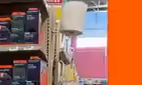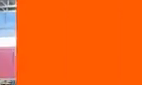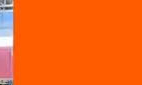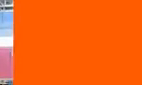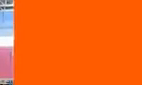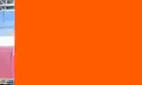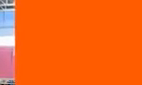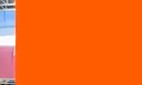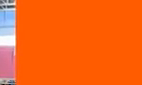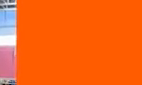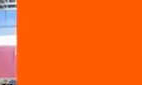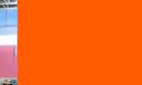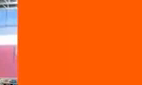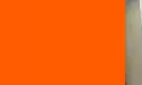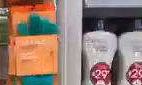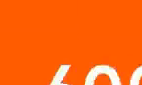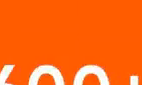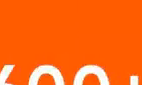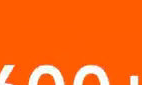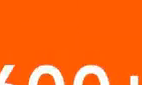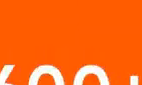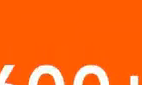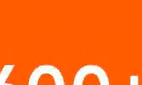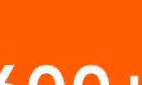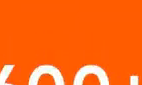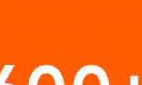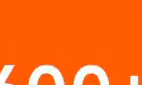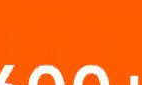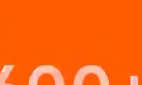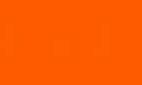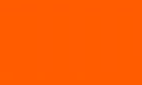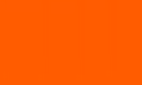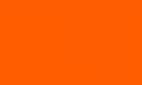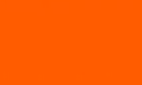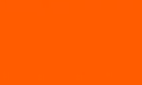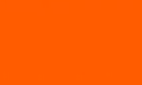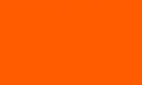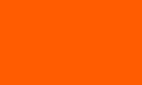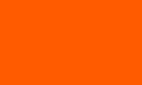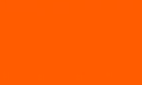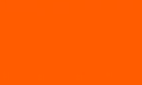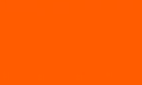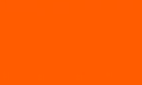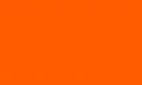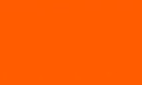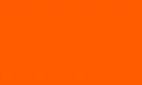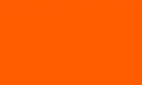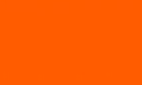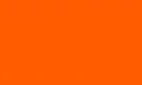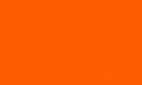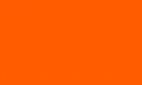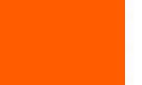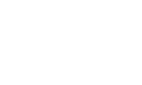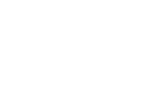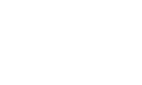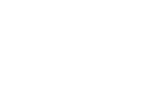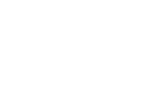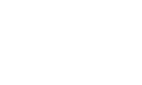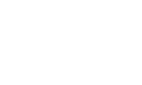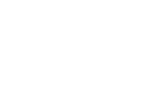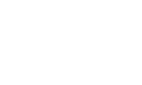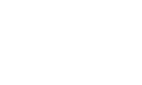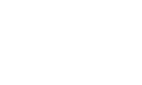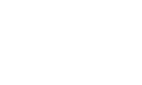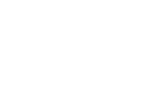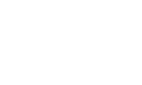amount we raised together was just phenomenal, and I'm so happy to be a part of it. How can you help us in this mission?